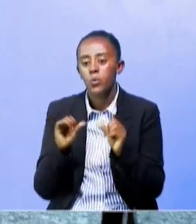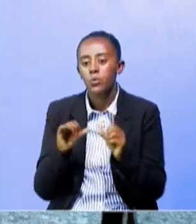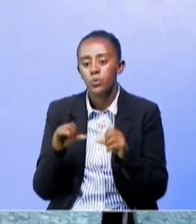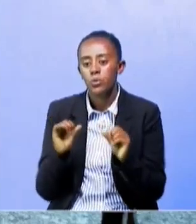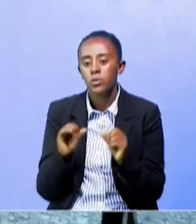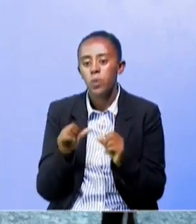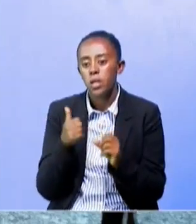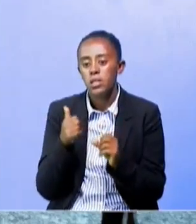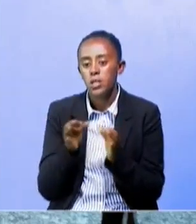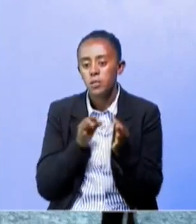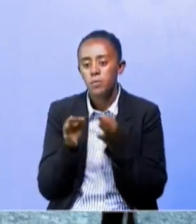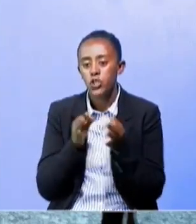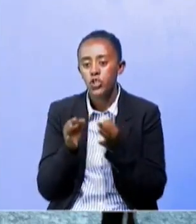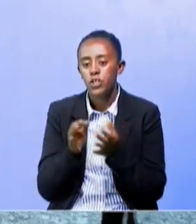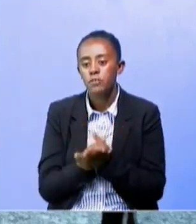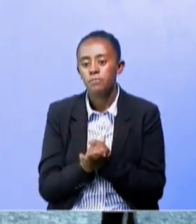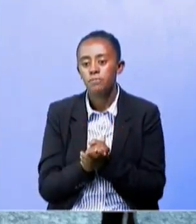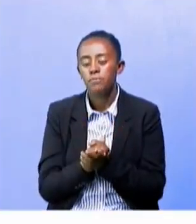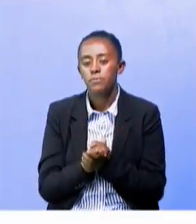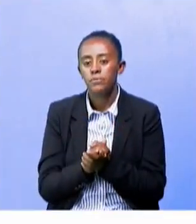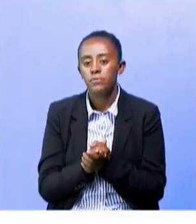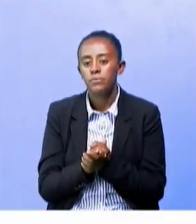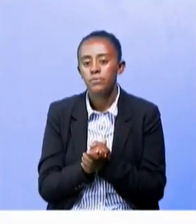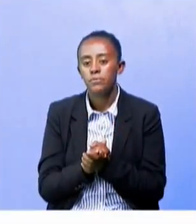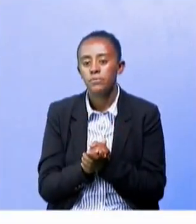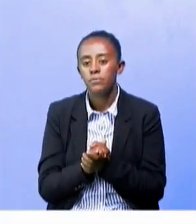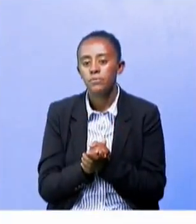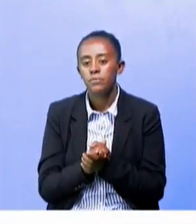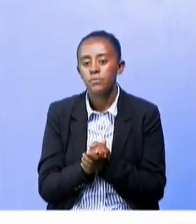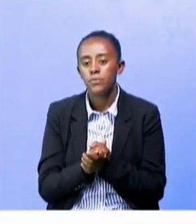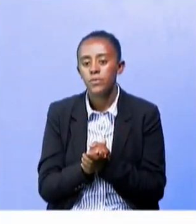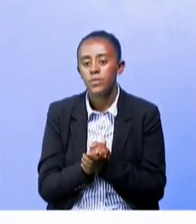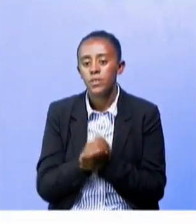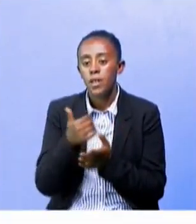expressions. As I see it,